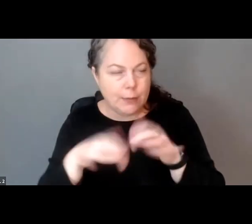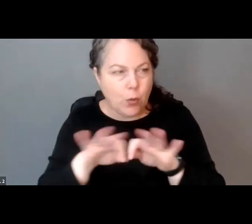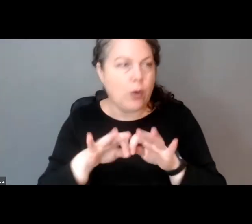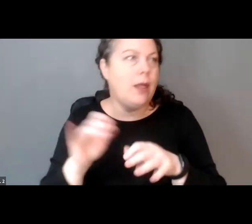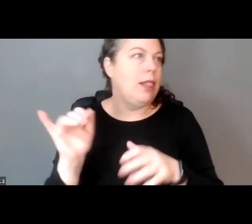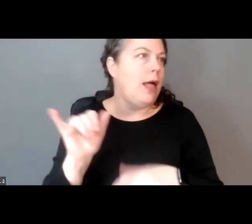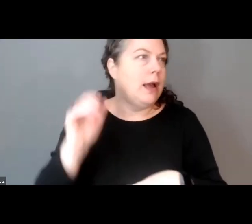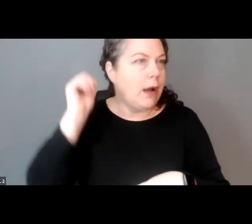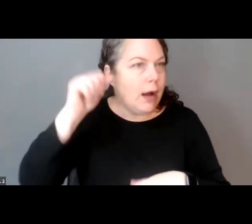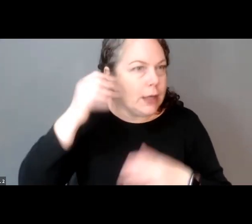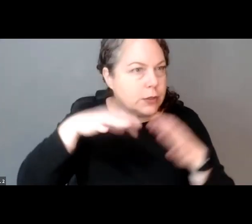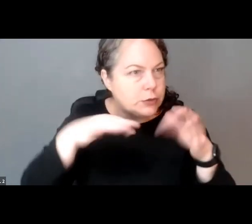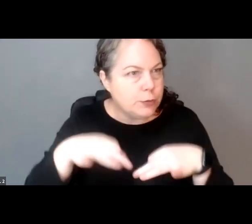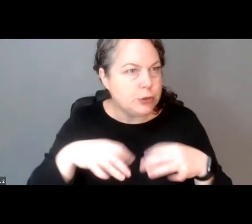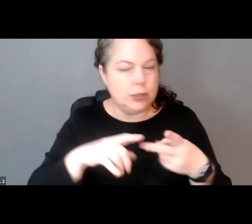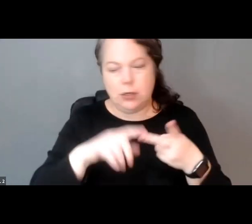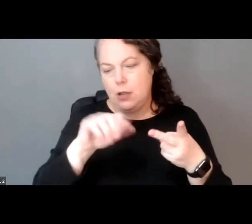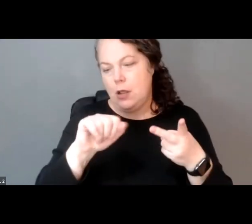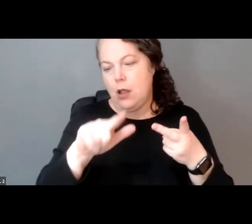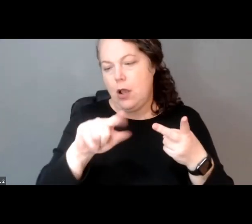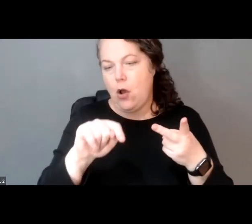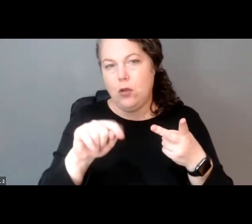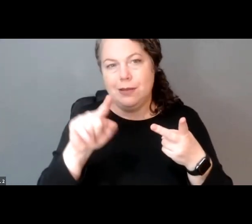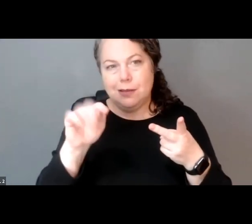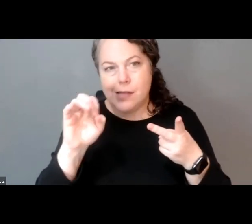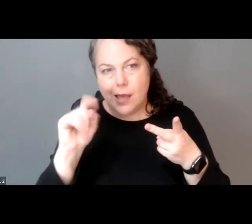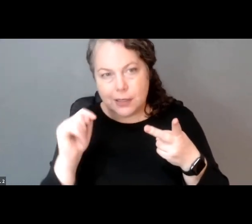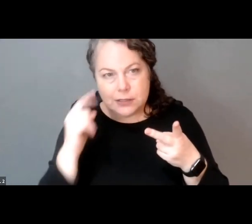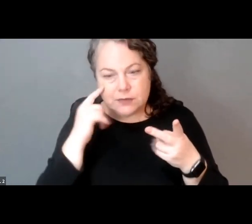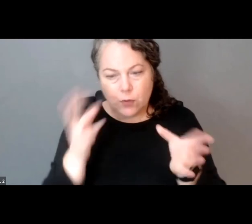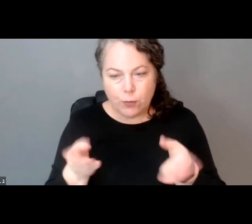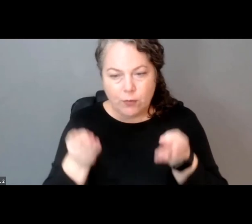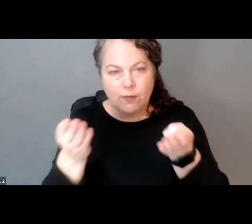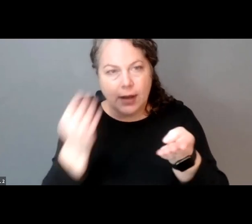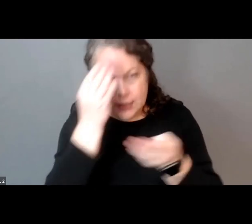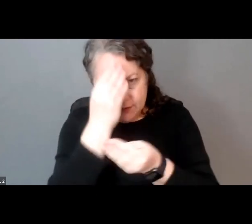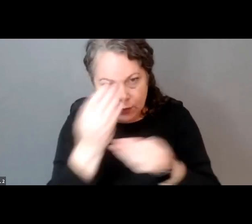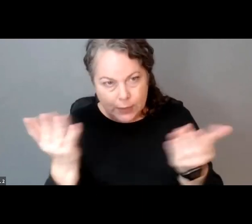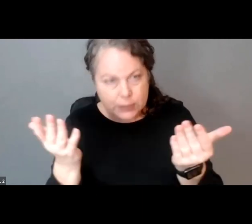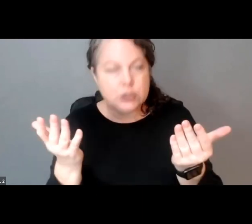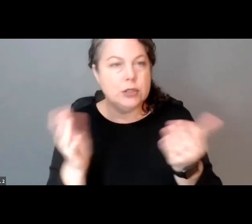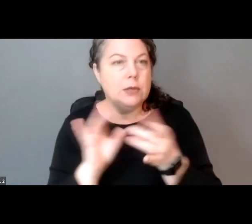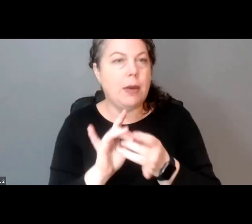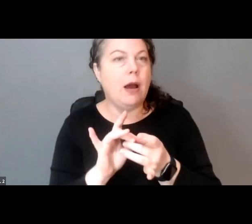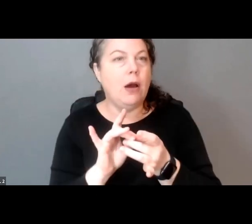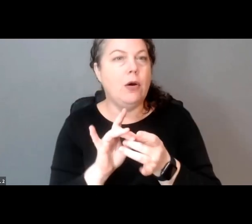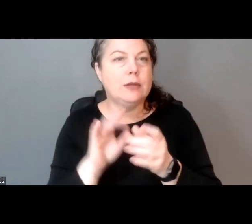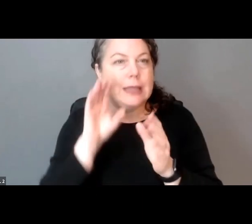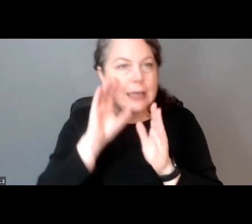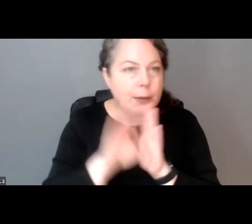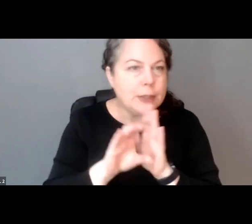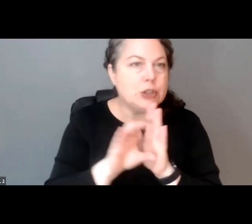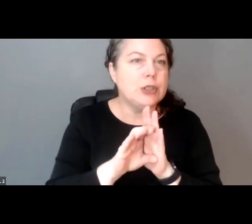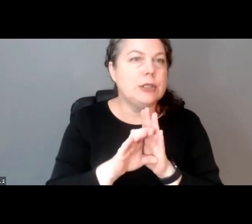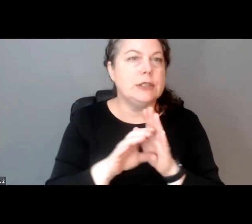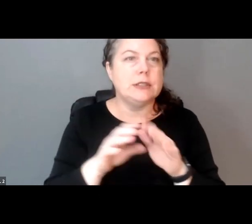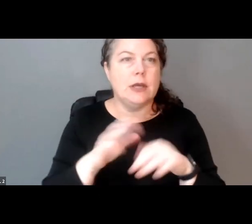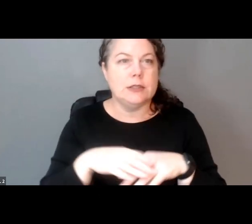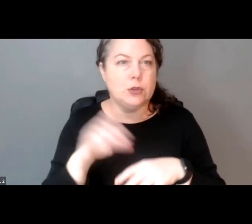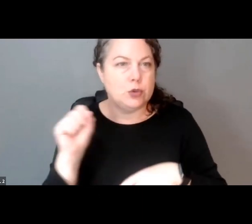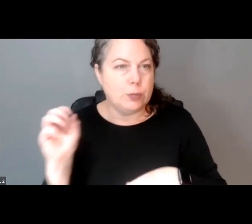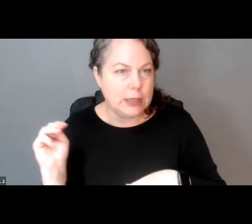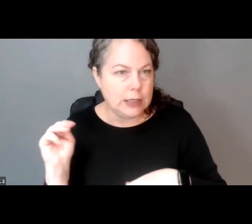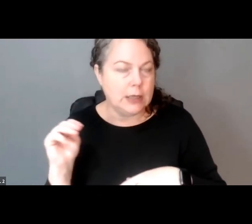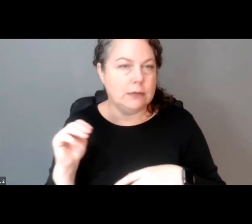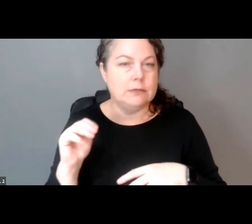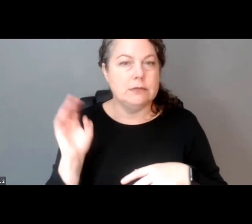like using alt text to provide information about your images and posts on social media and